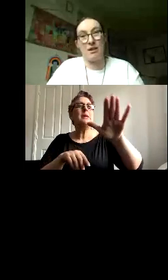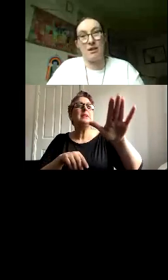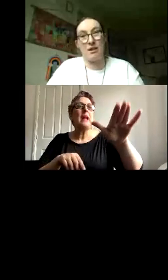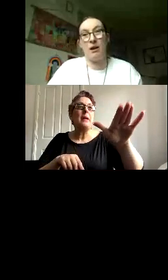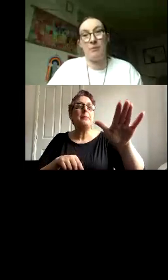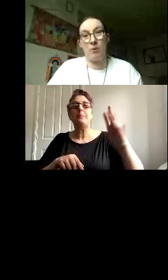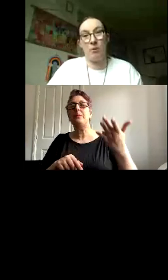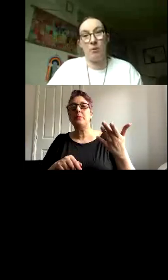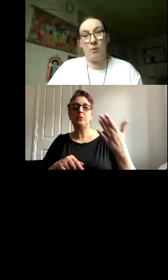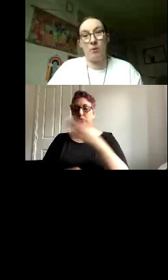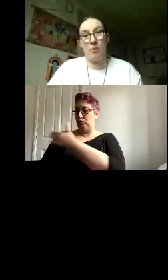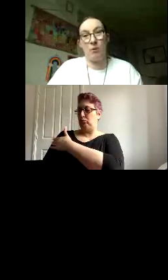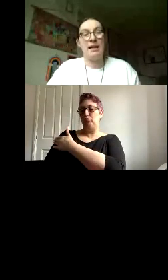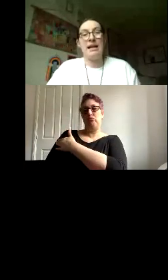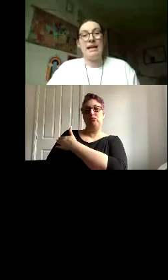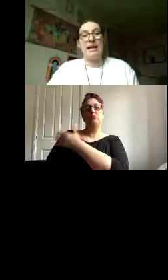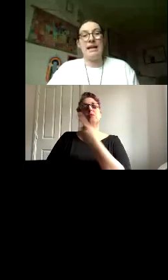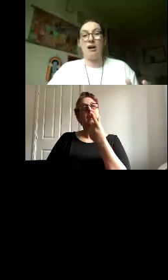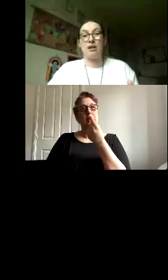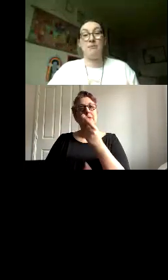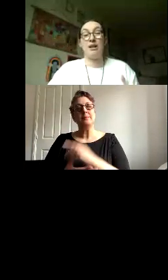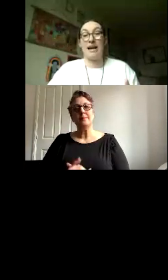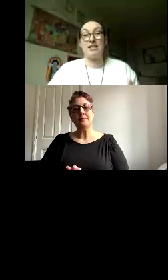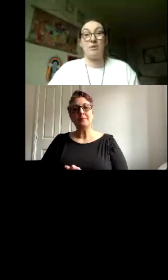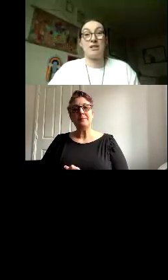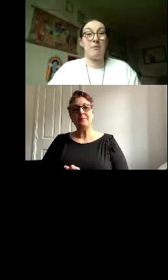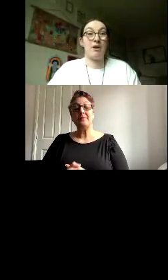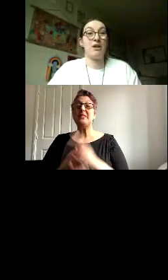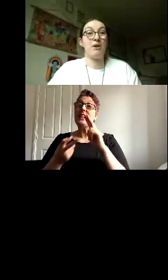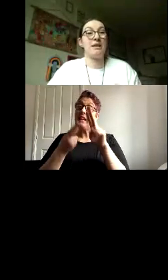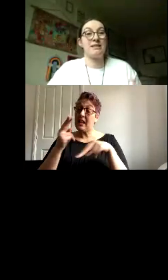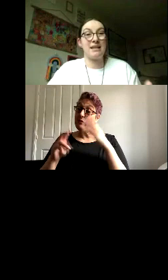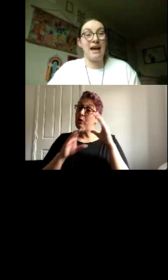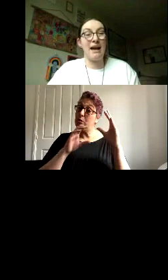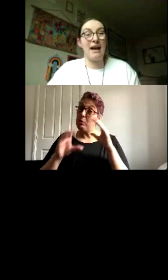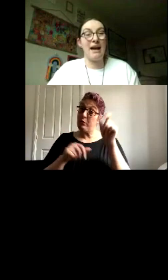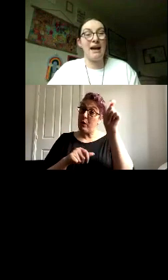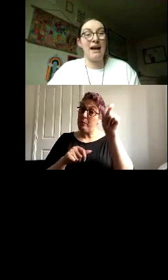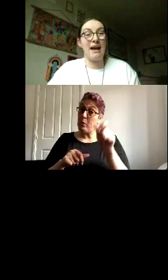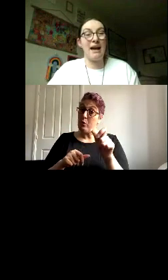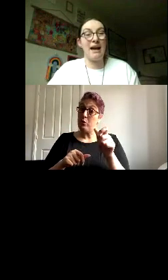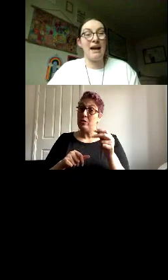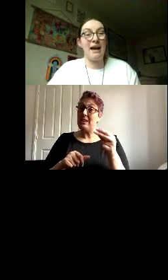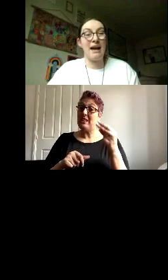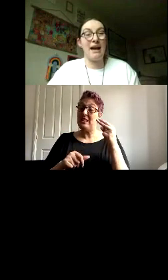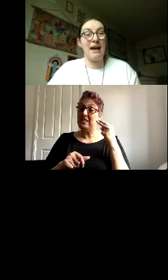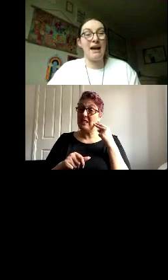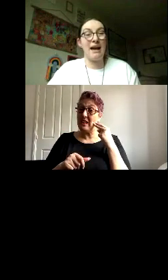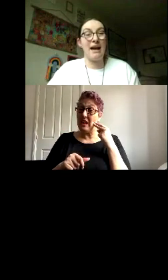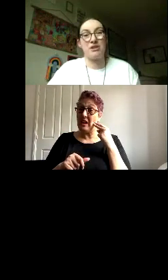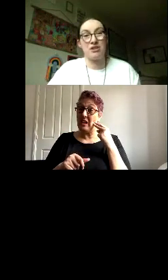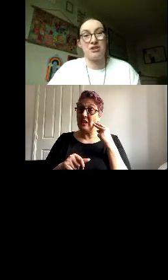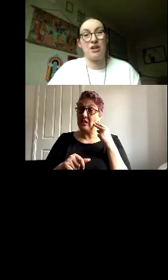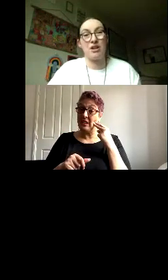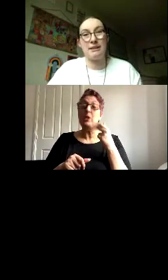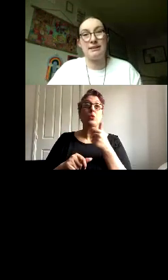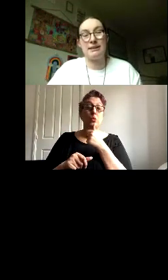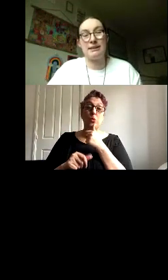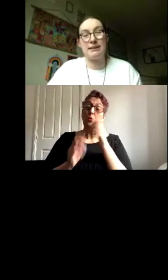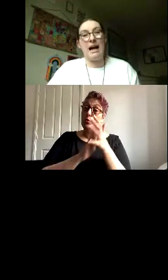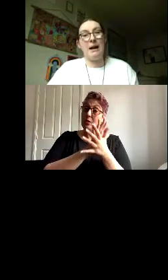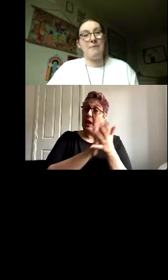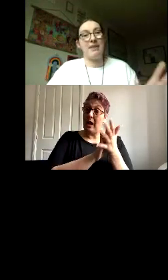them on the arm or the. If you are communicating with someone who is deaf, particularly those who are British Sign Language